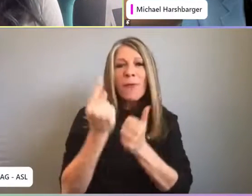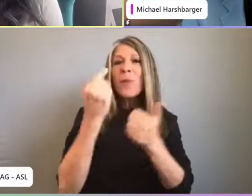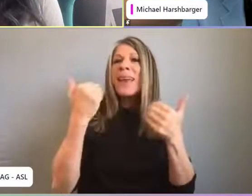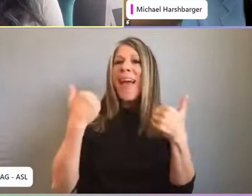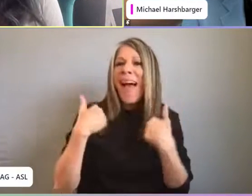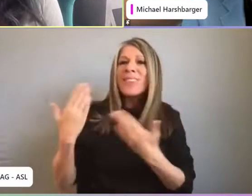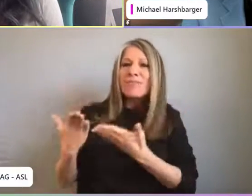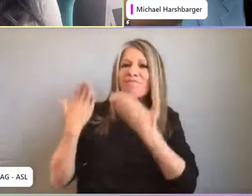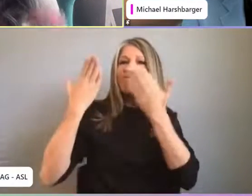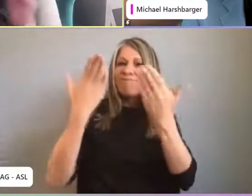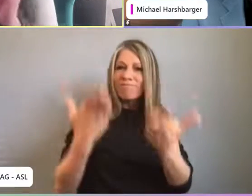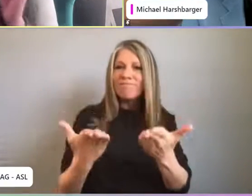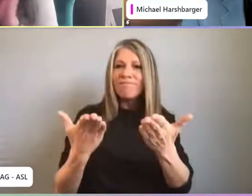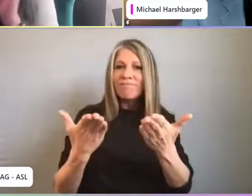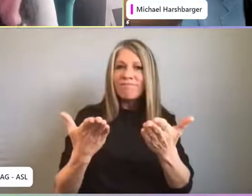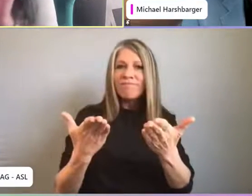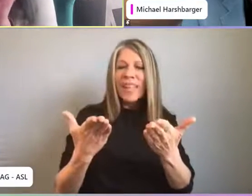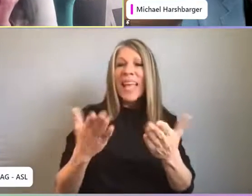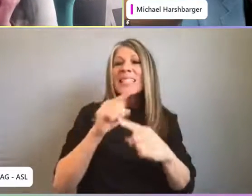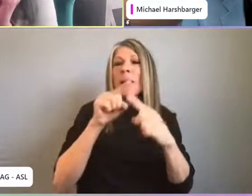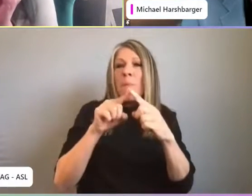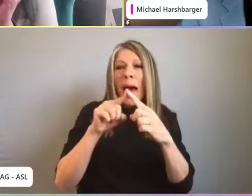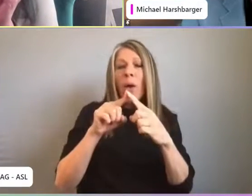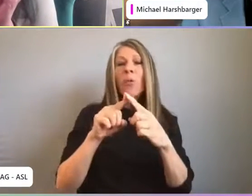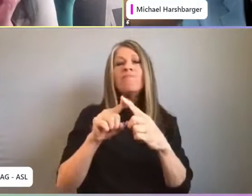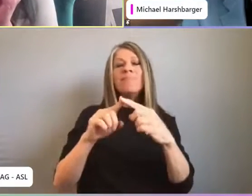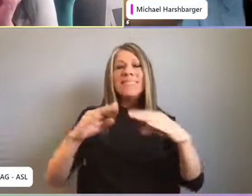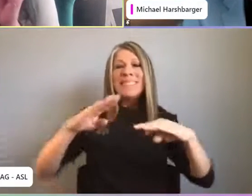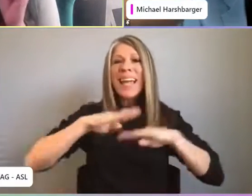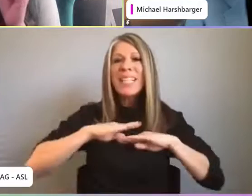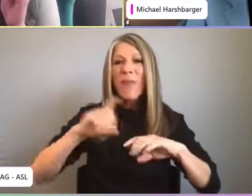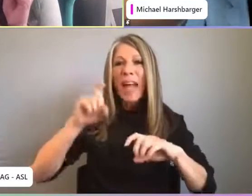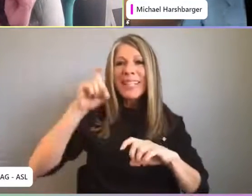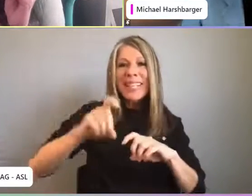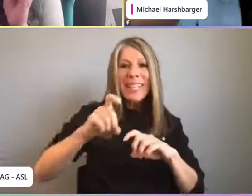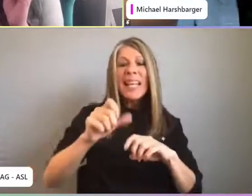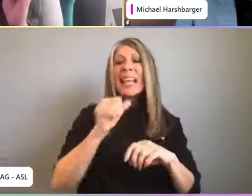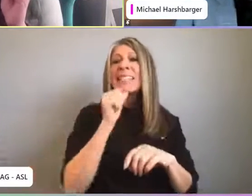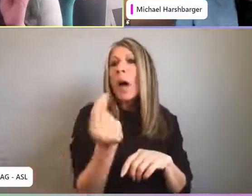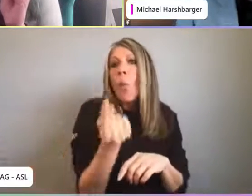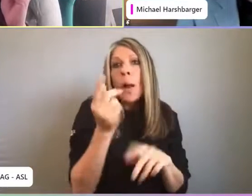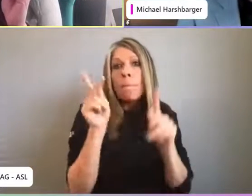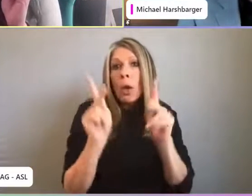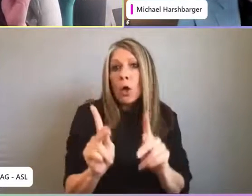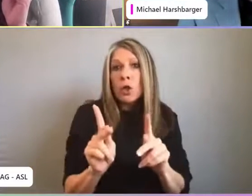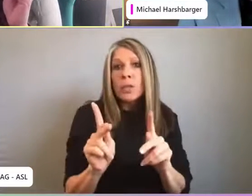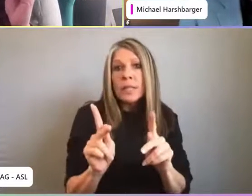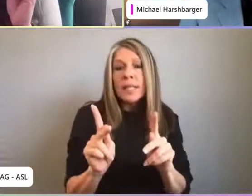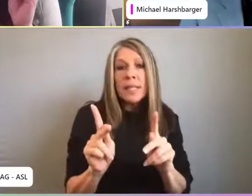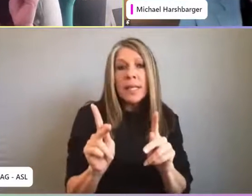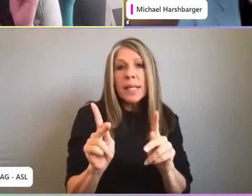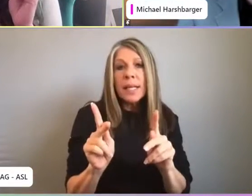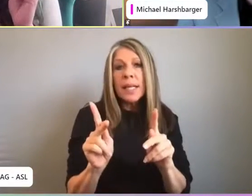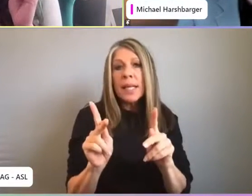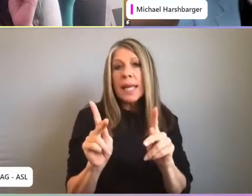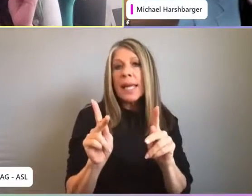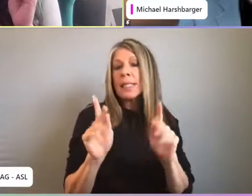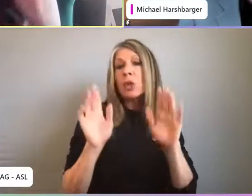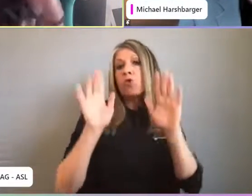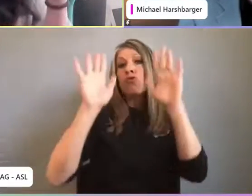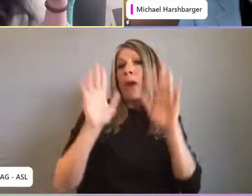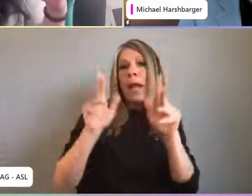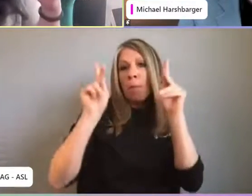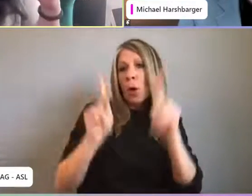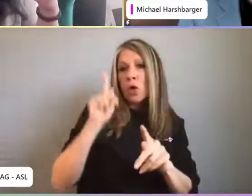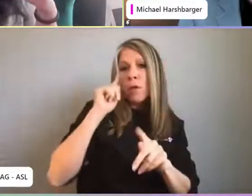table. It's about the mutual meeting of needs. It's not that one person is a great person for